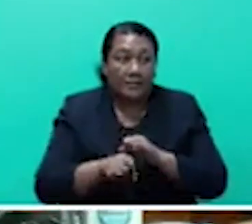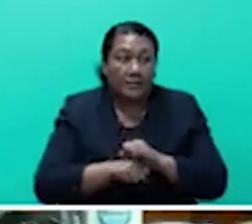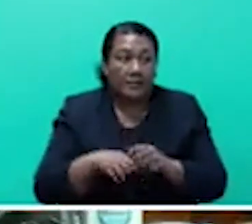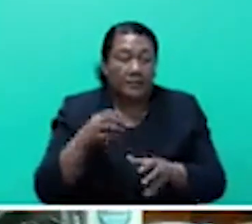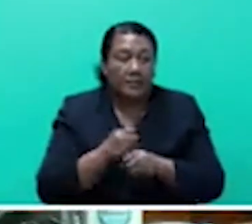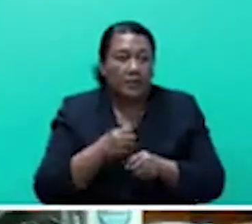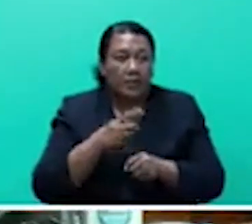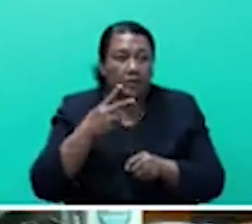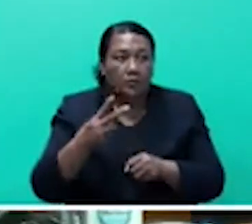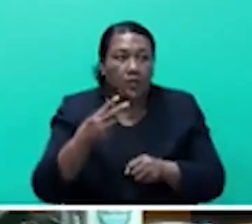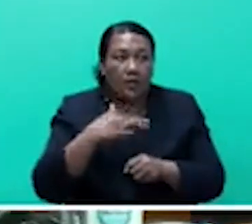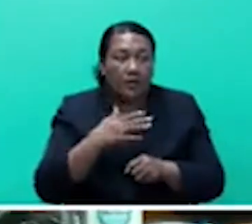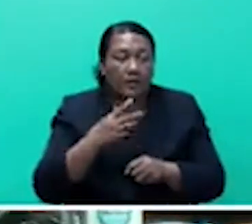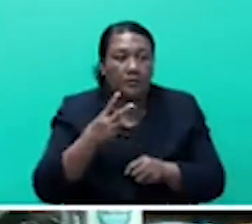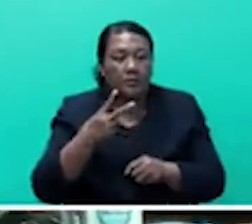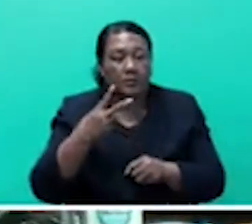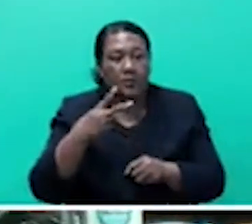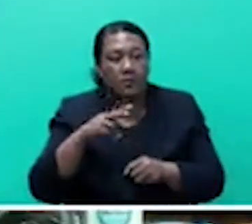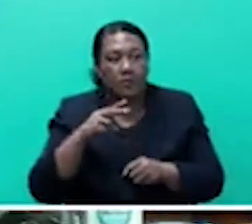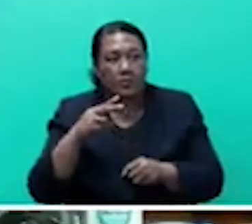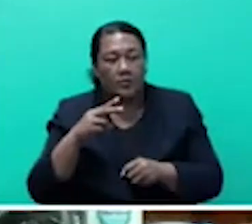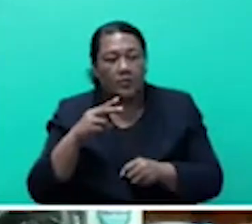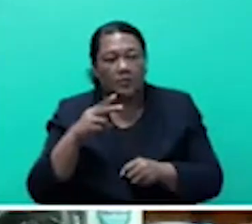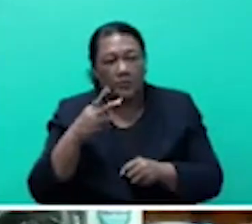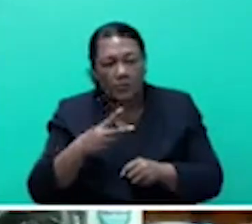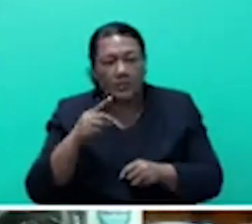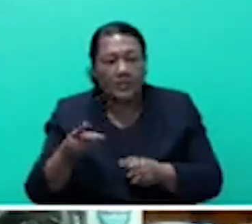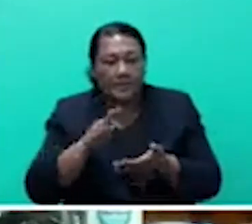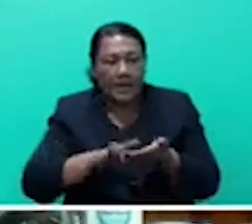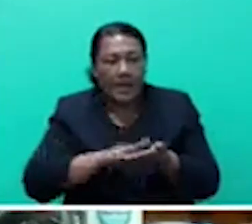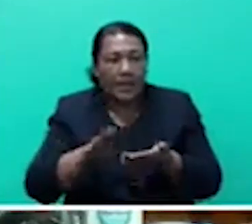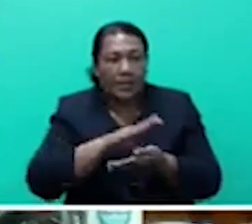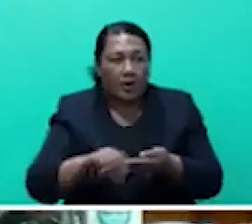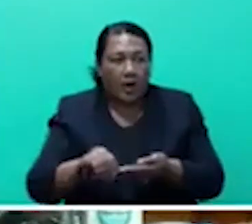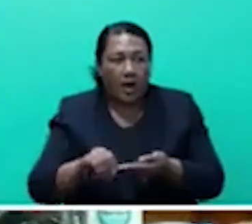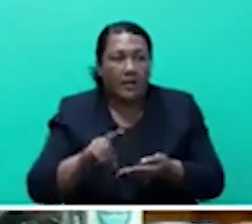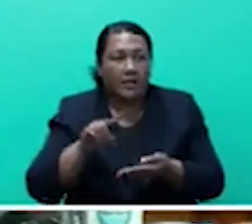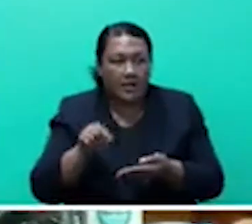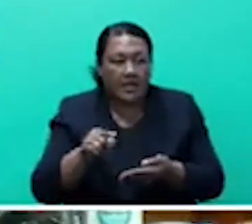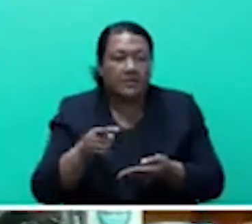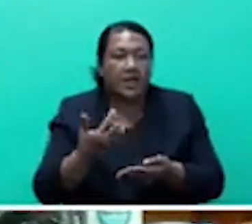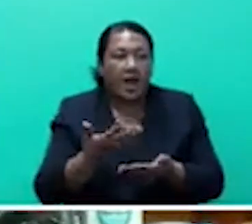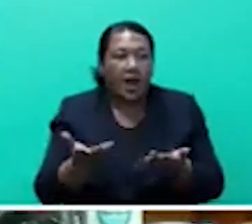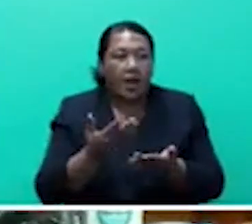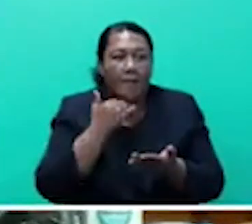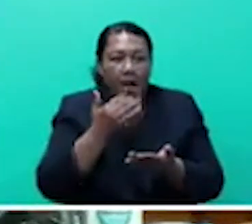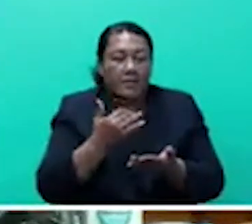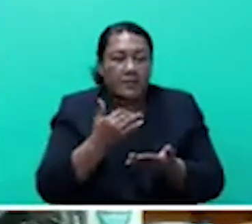$120 million in 17 years. That's how much of public purse has gone to the